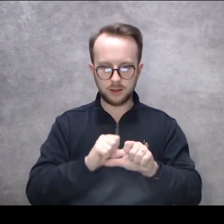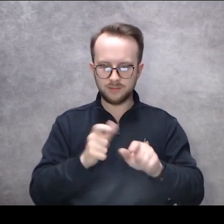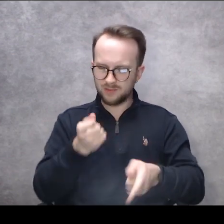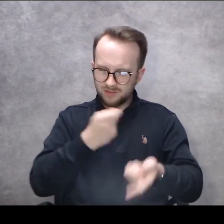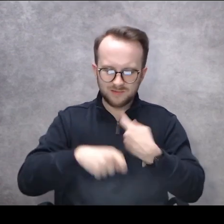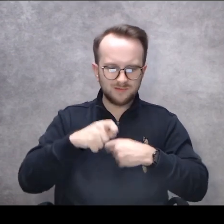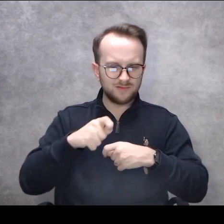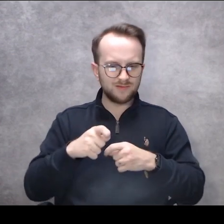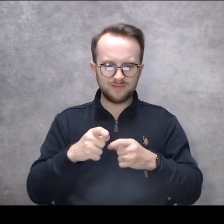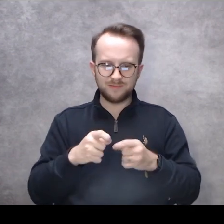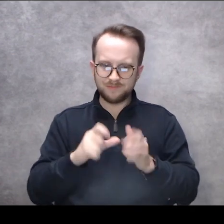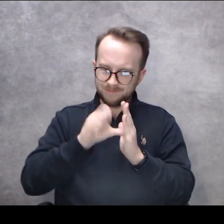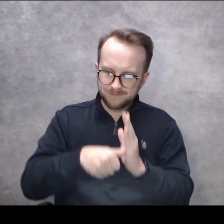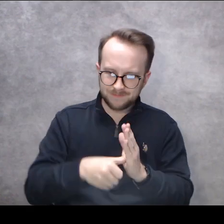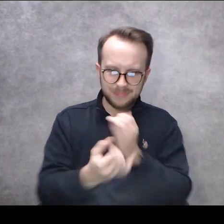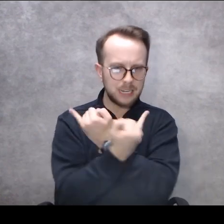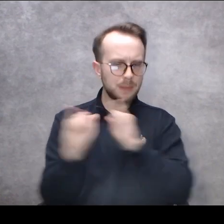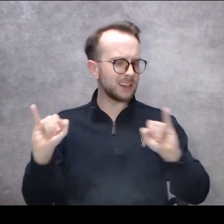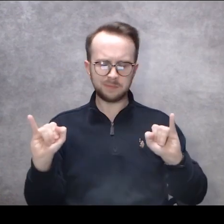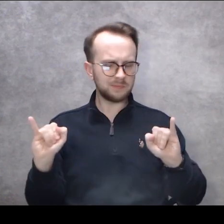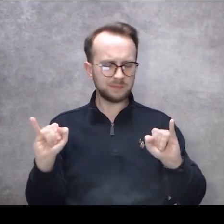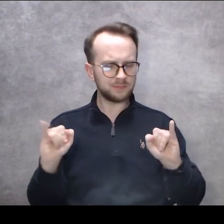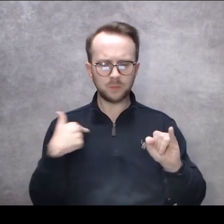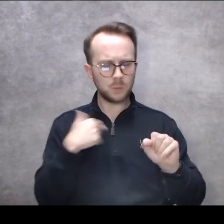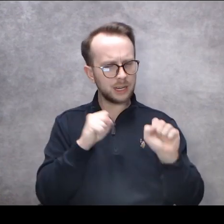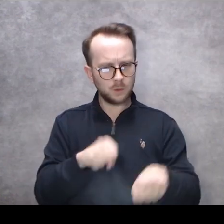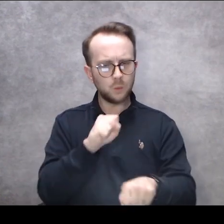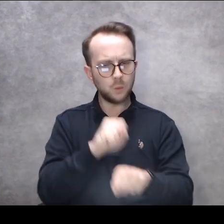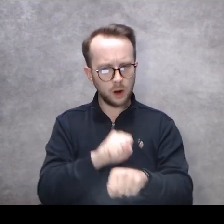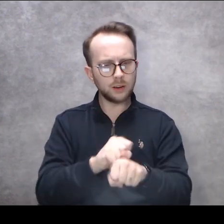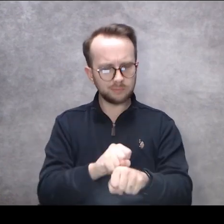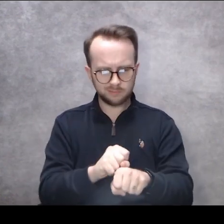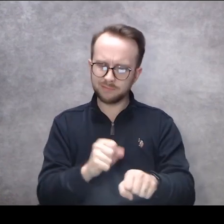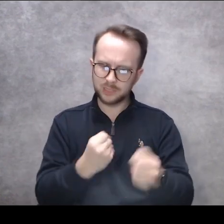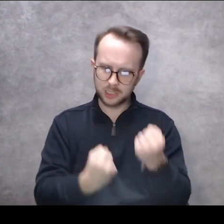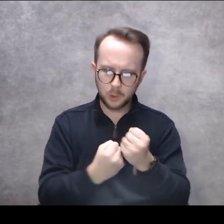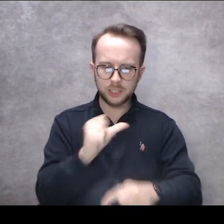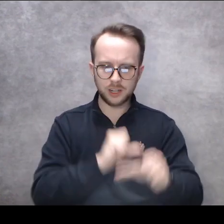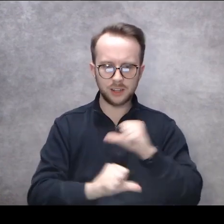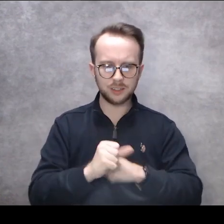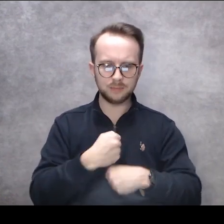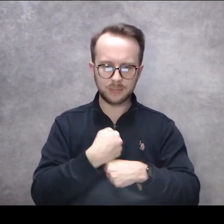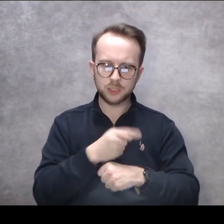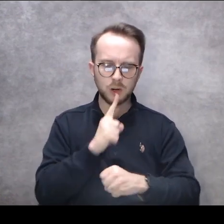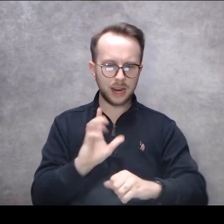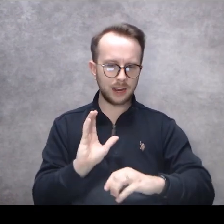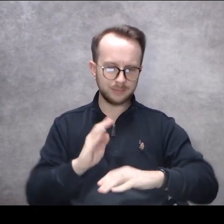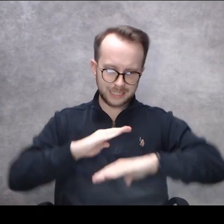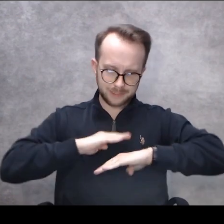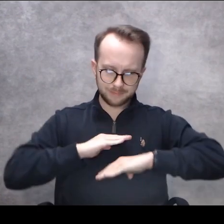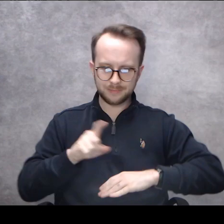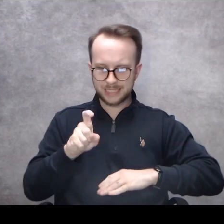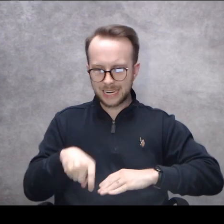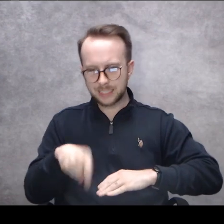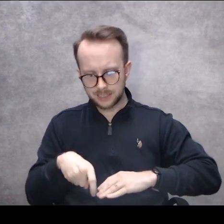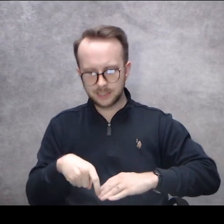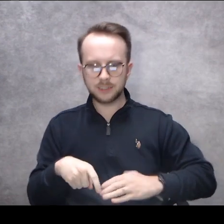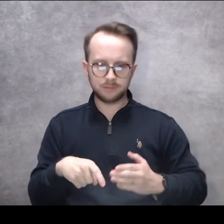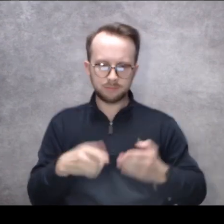overemphasis on independence. We can work to support each other to ensure needs are met within the learning environment and